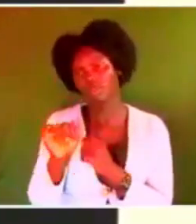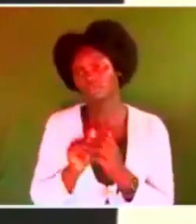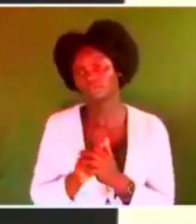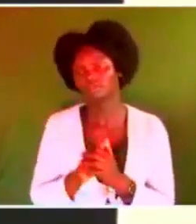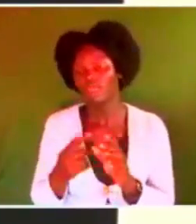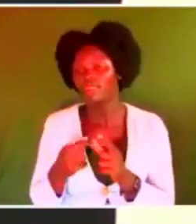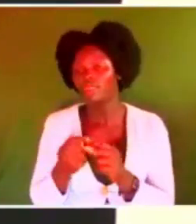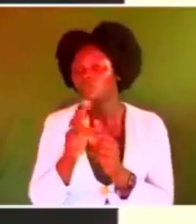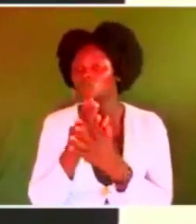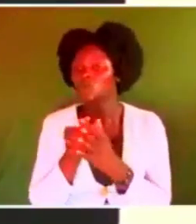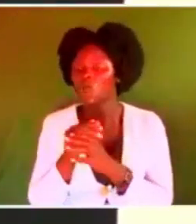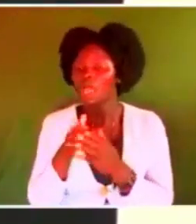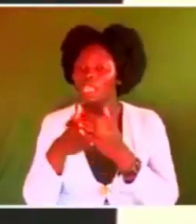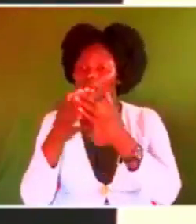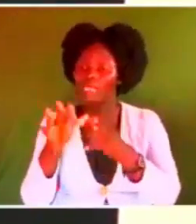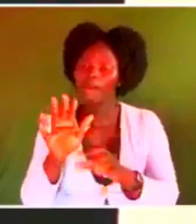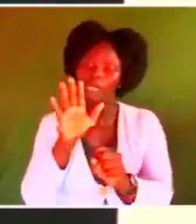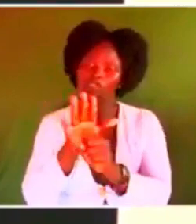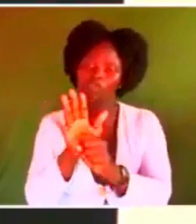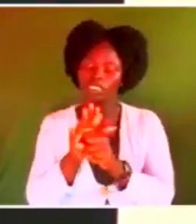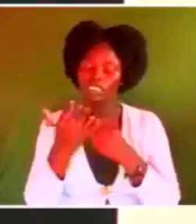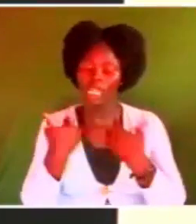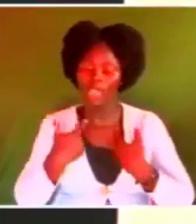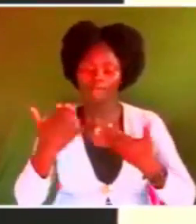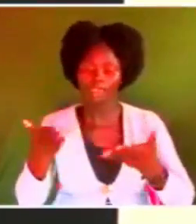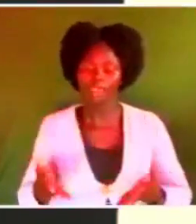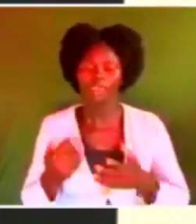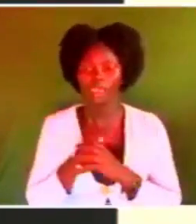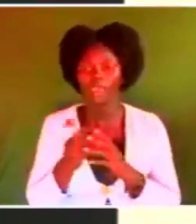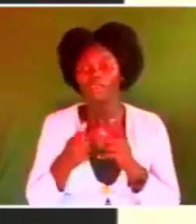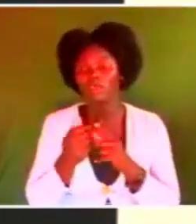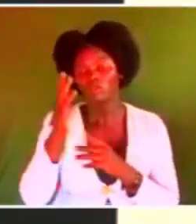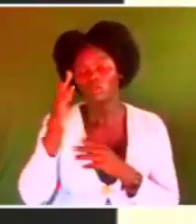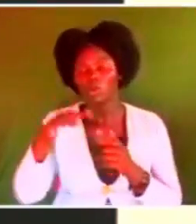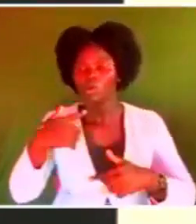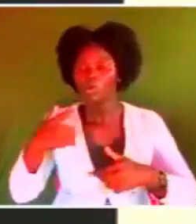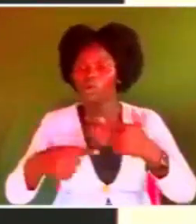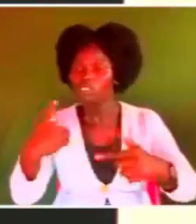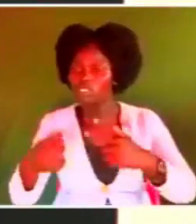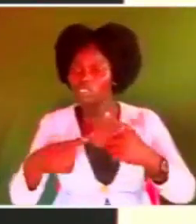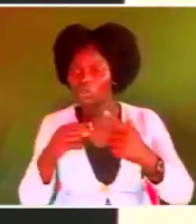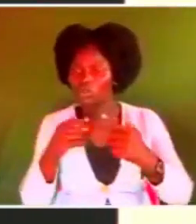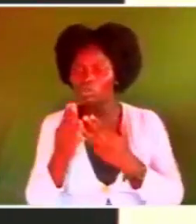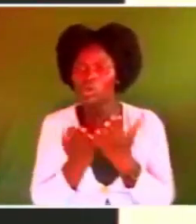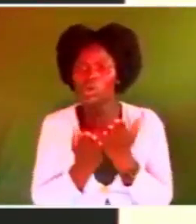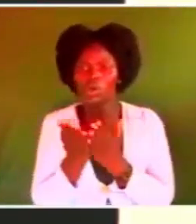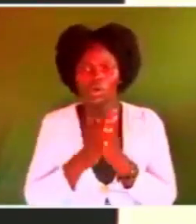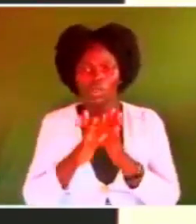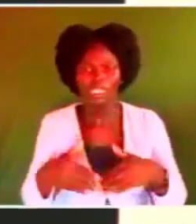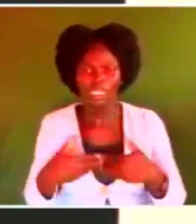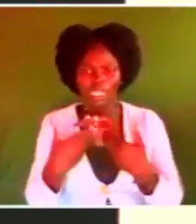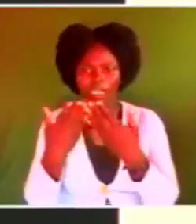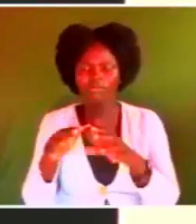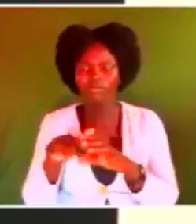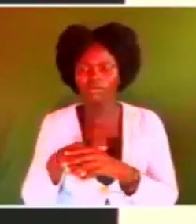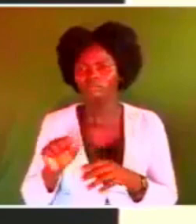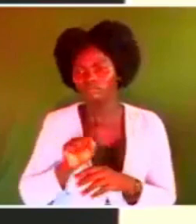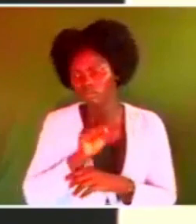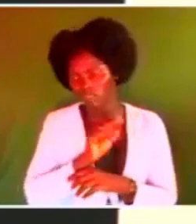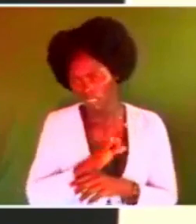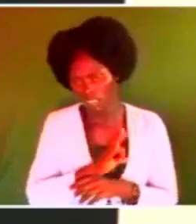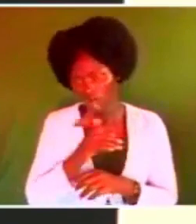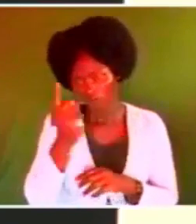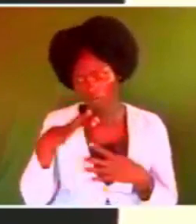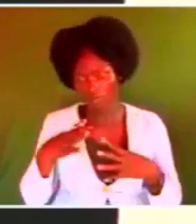The leader of majority is here, and he knows that we have continued to deliver in Senate for the people of this